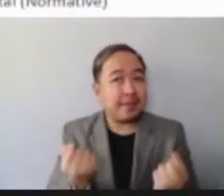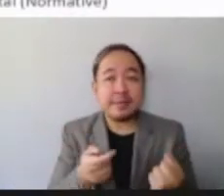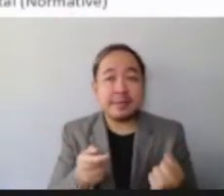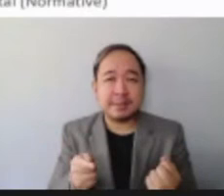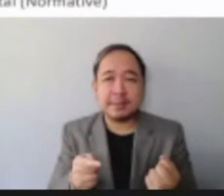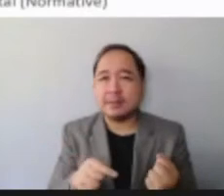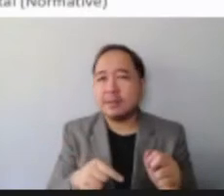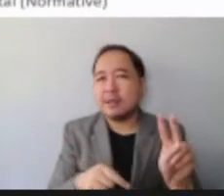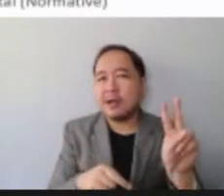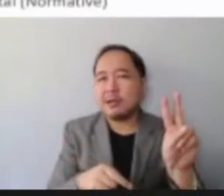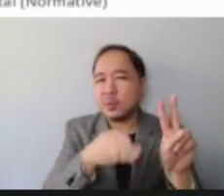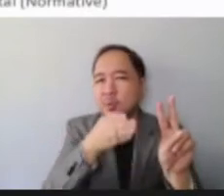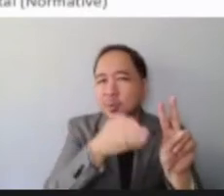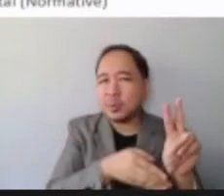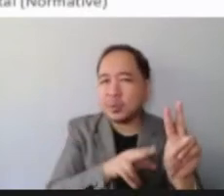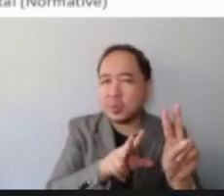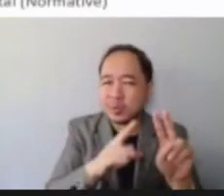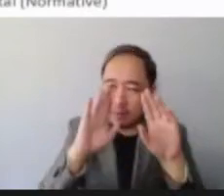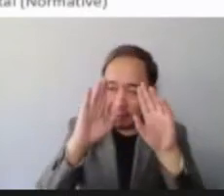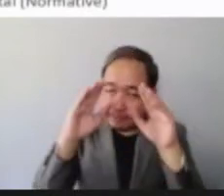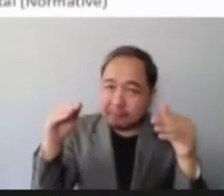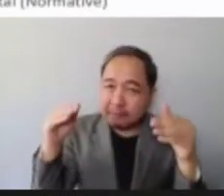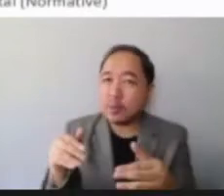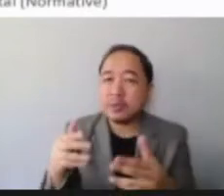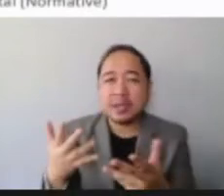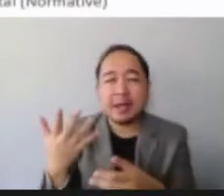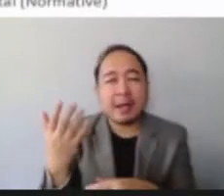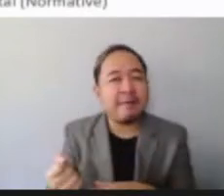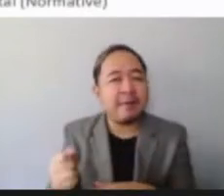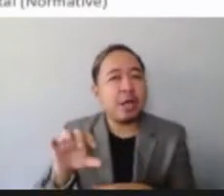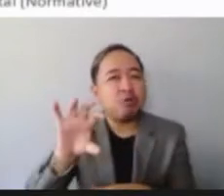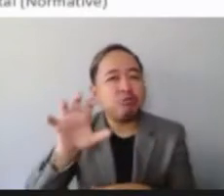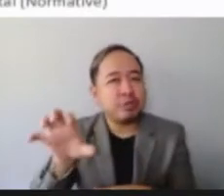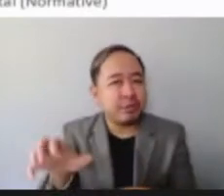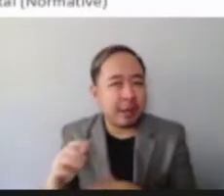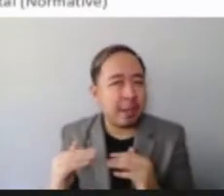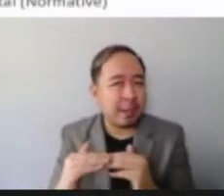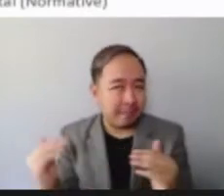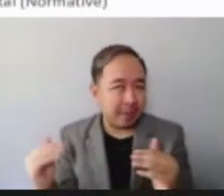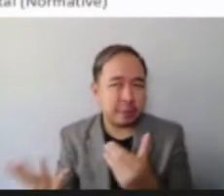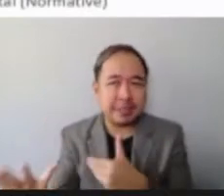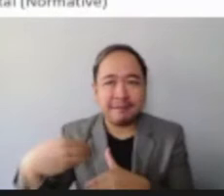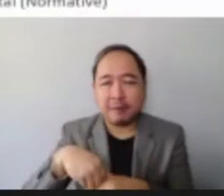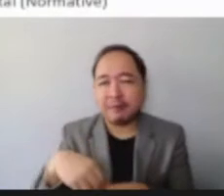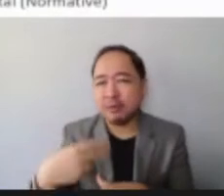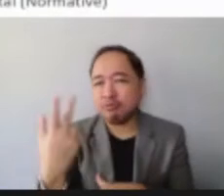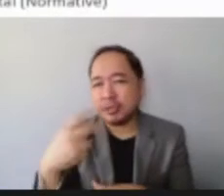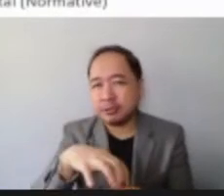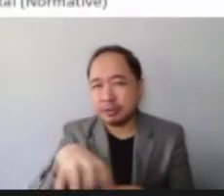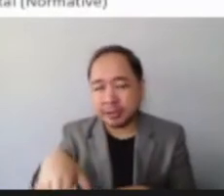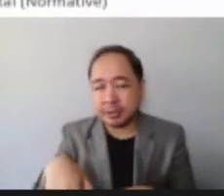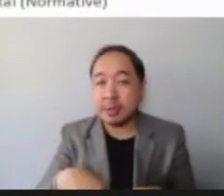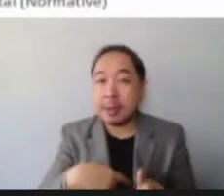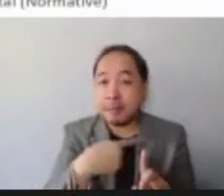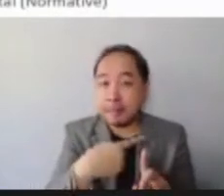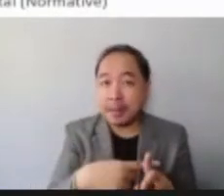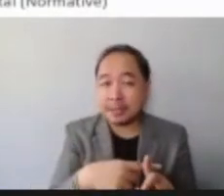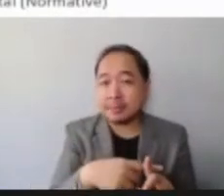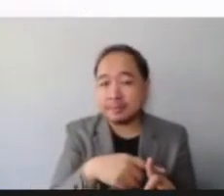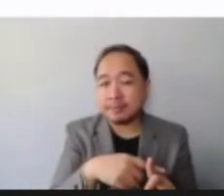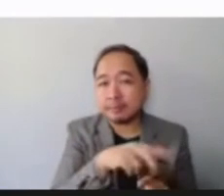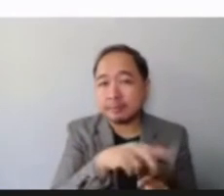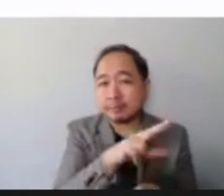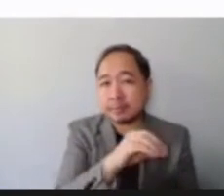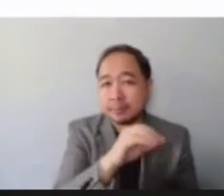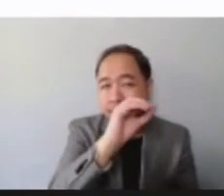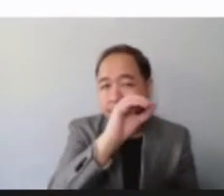which means they involve more than three countries while approximately 30 percent of our work are implemented at Country level